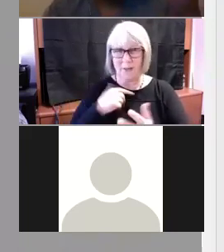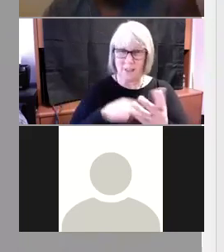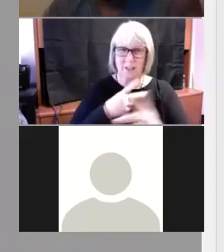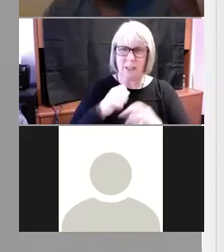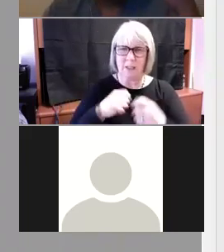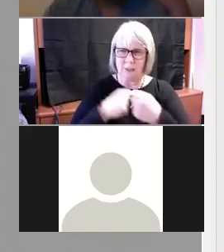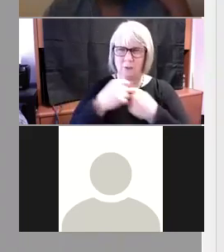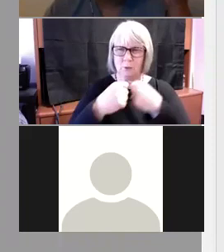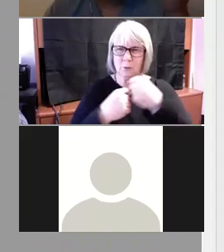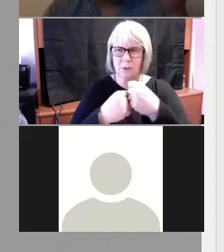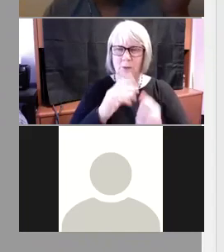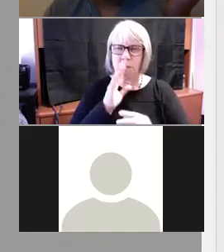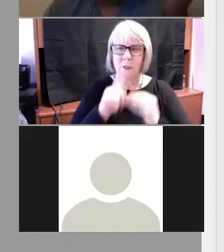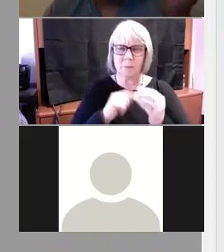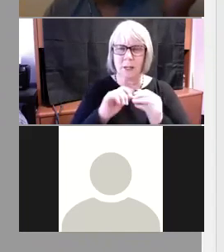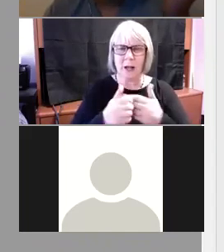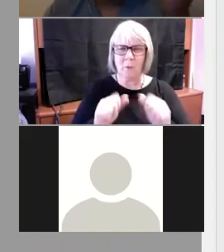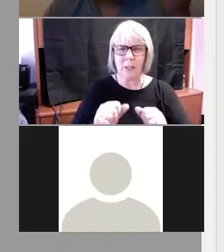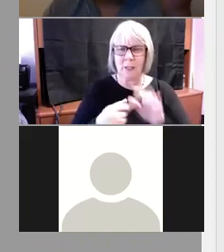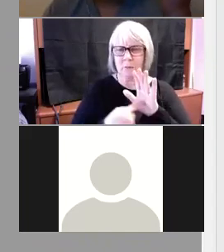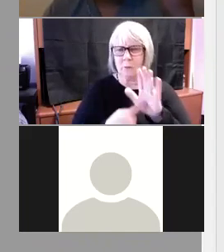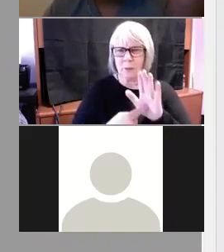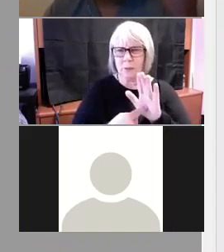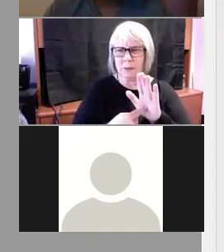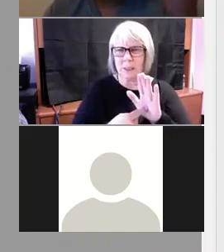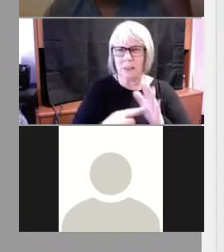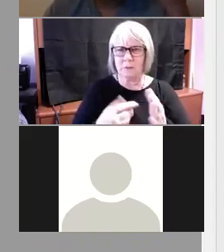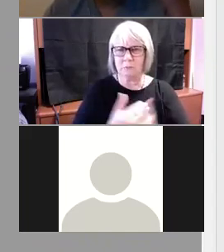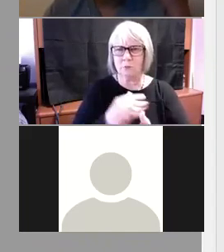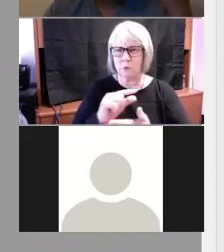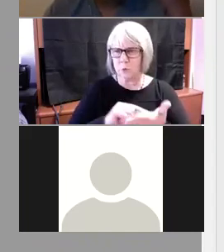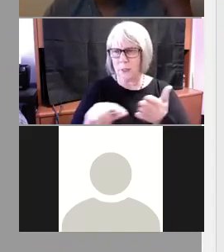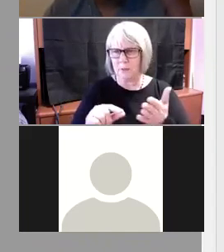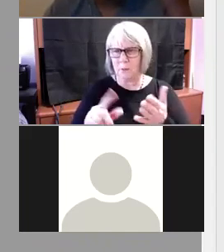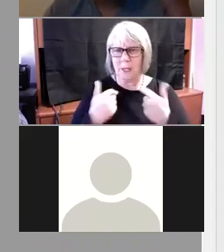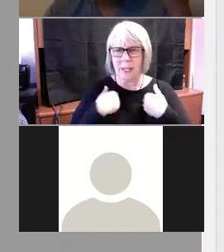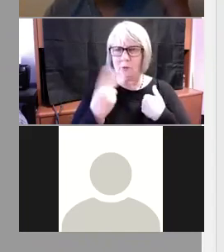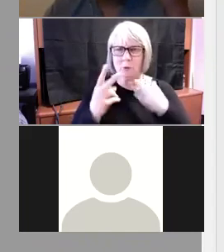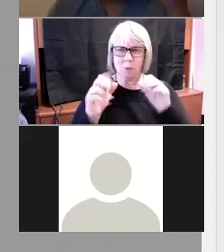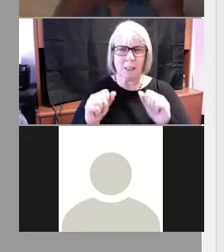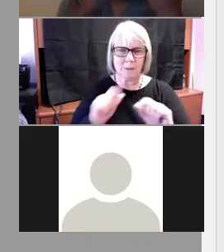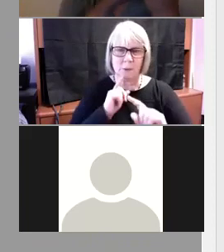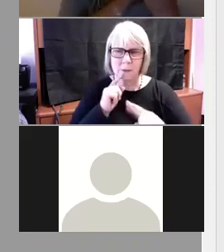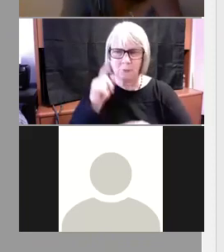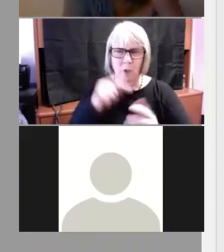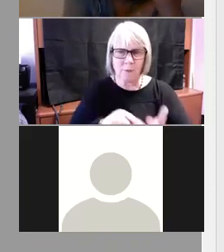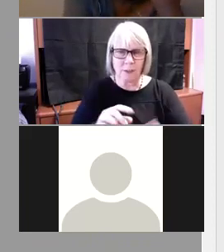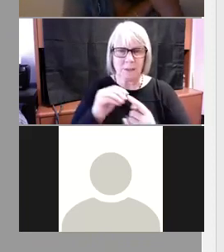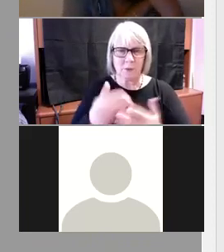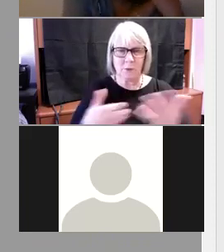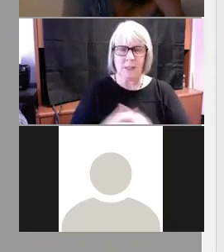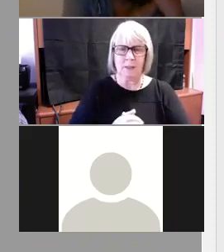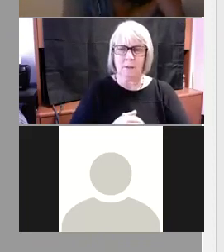we talked about how we can represent these graphs. And we had 2 possible solutions for this particular thing.